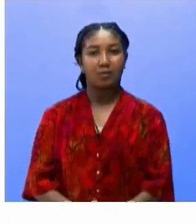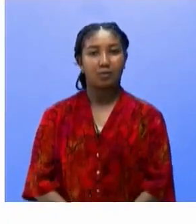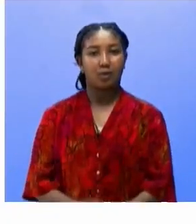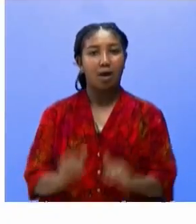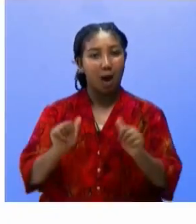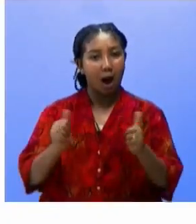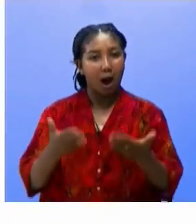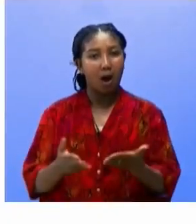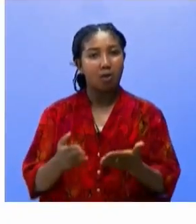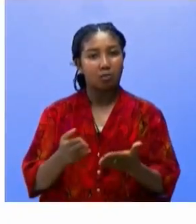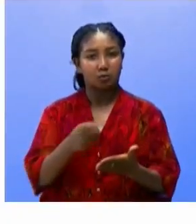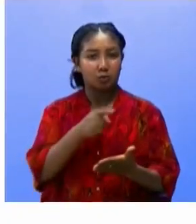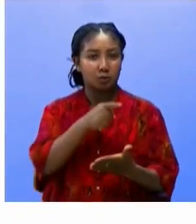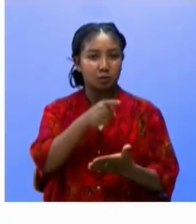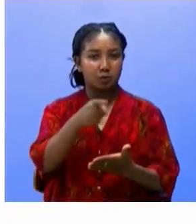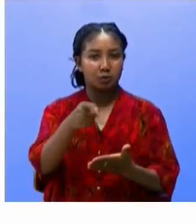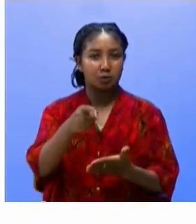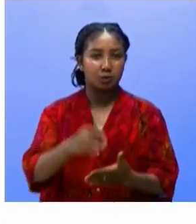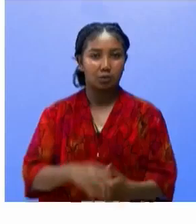would you